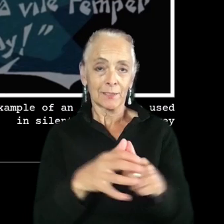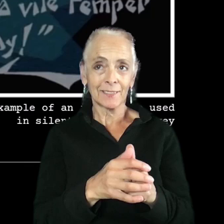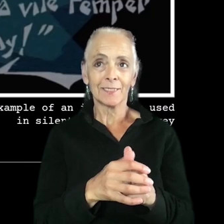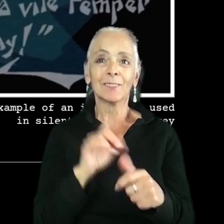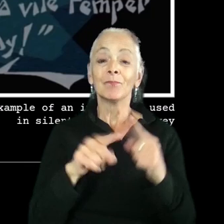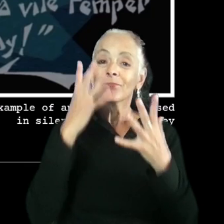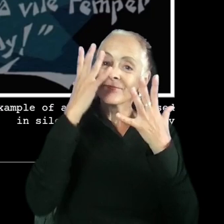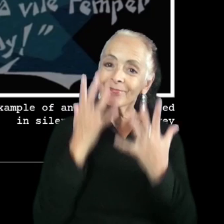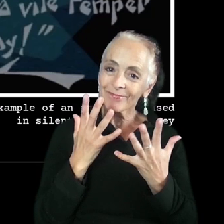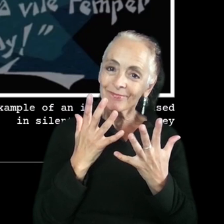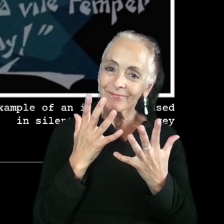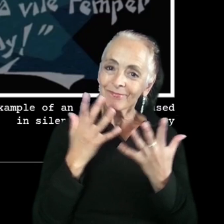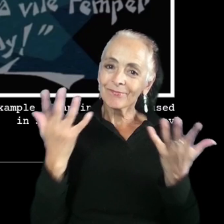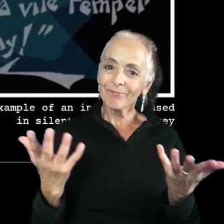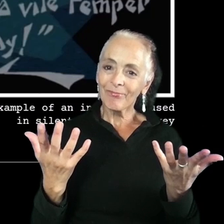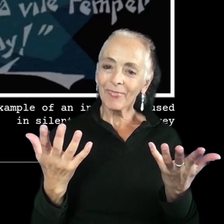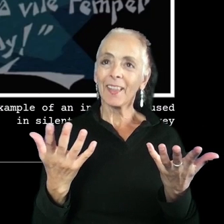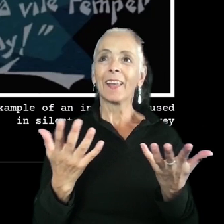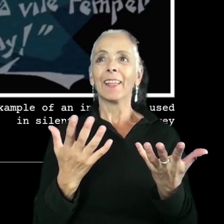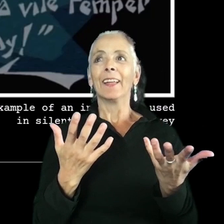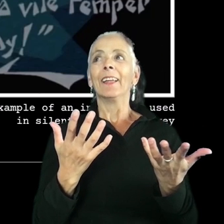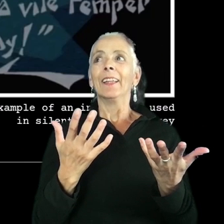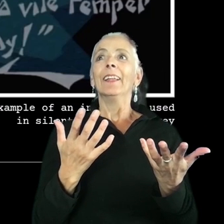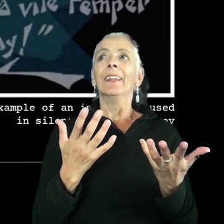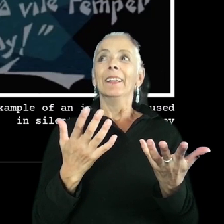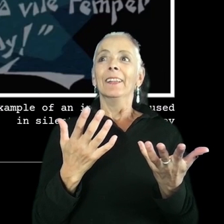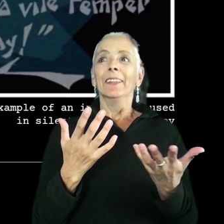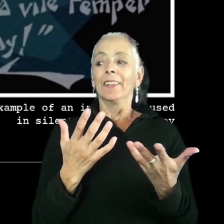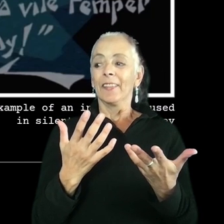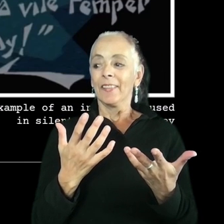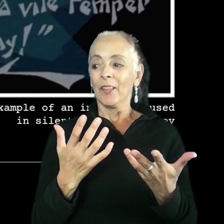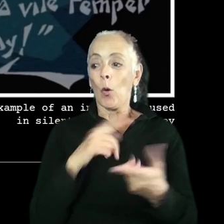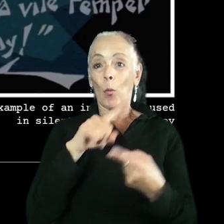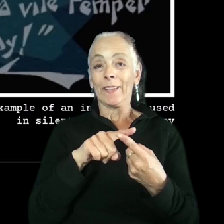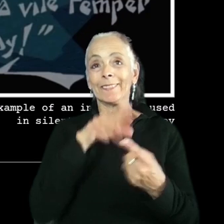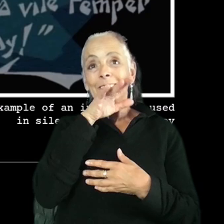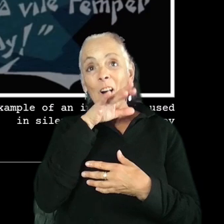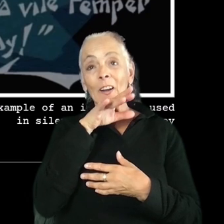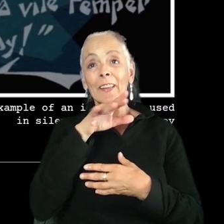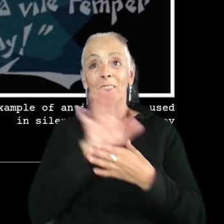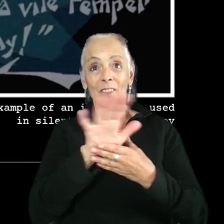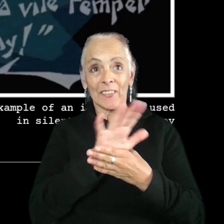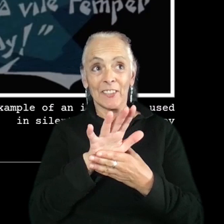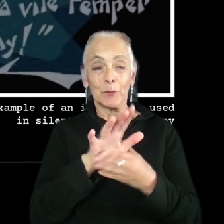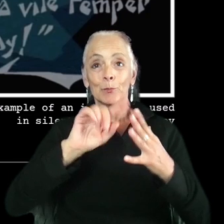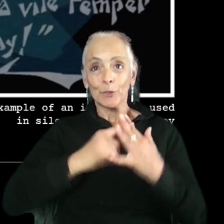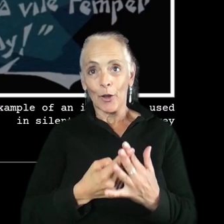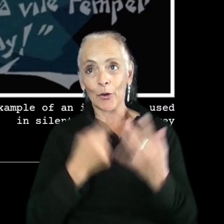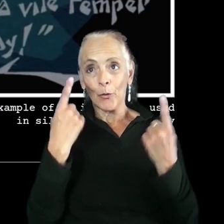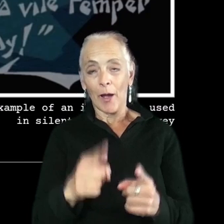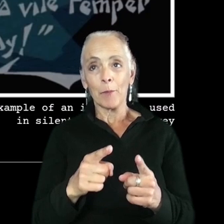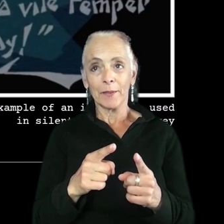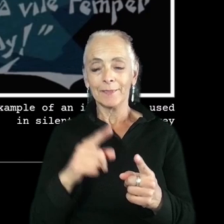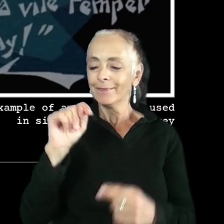Unfortunately, bye bye intertitles because when talkies arrived, talkies being sound